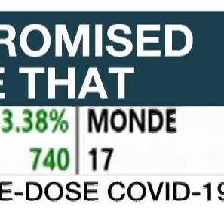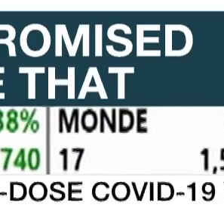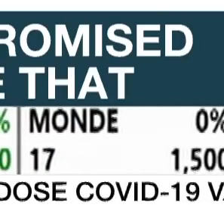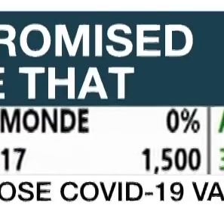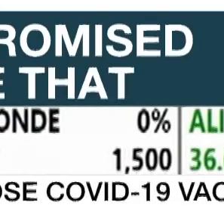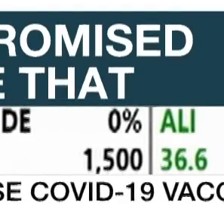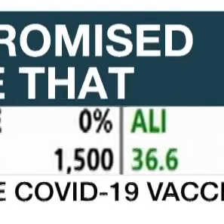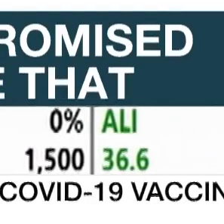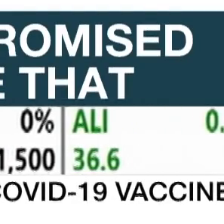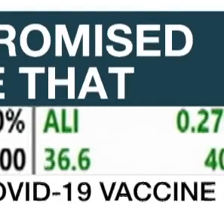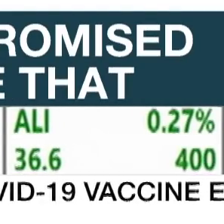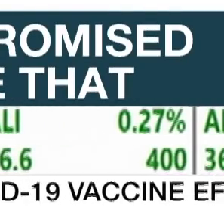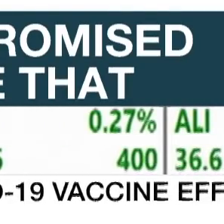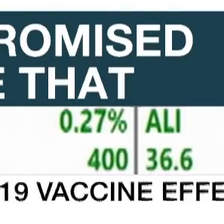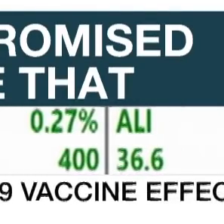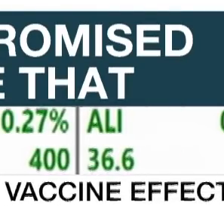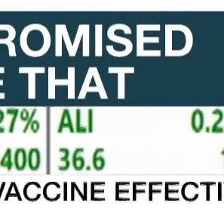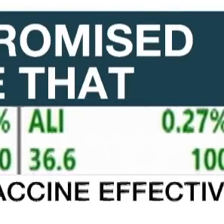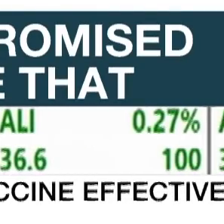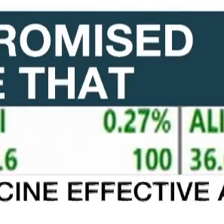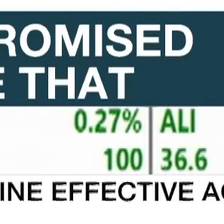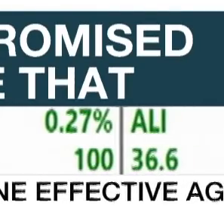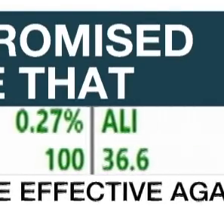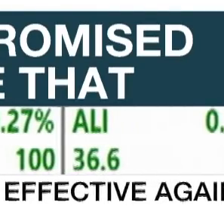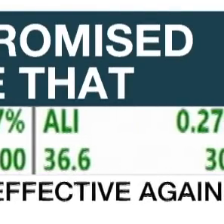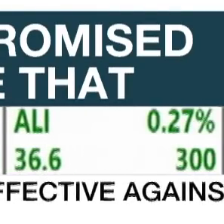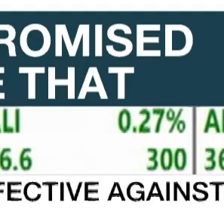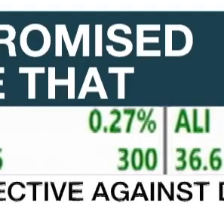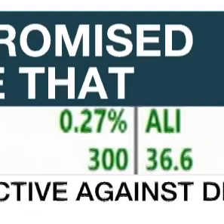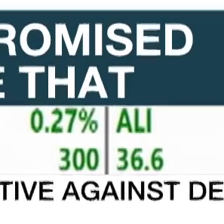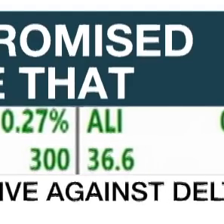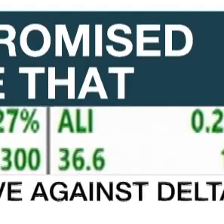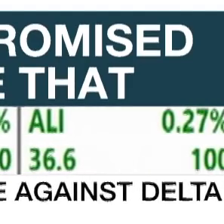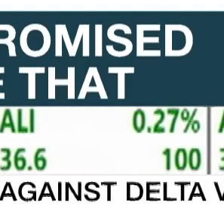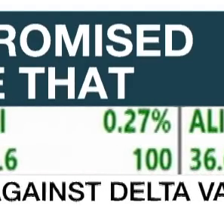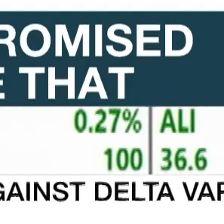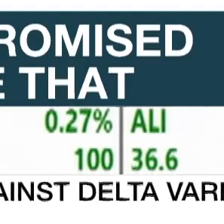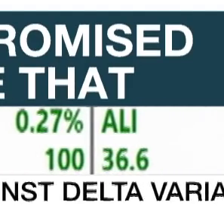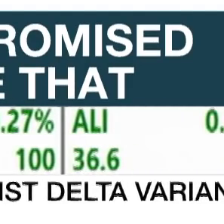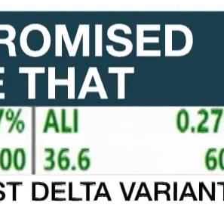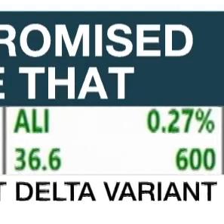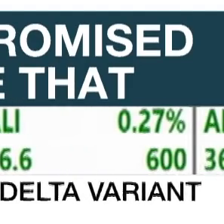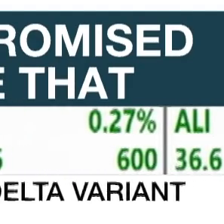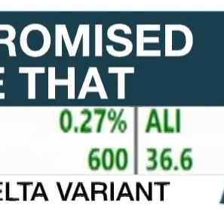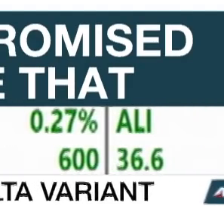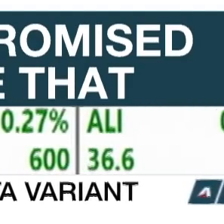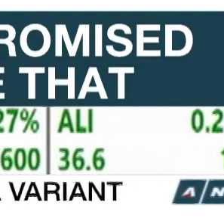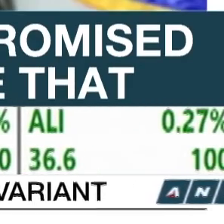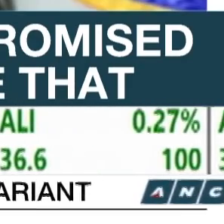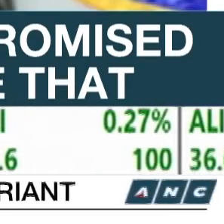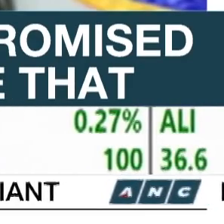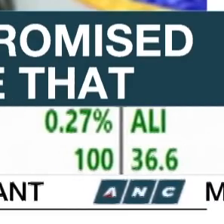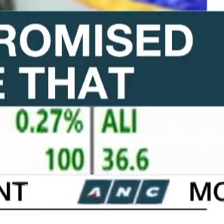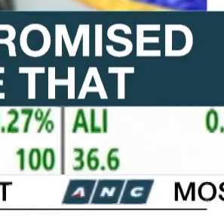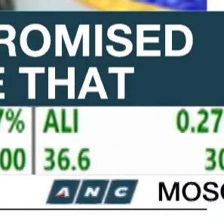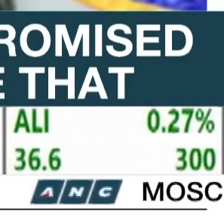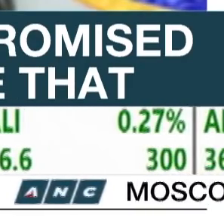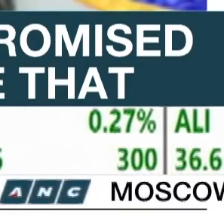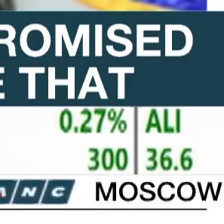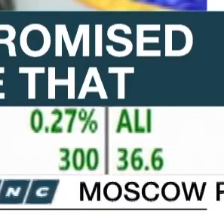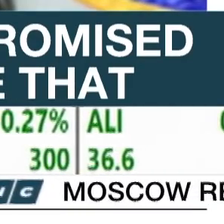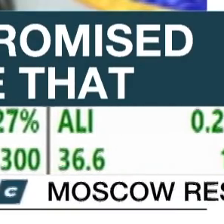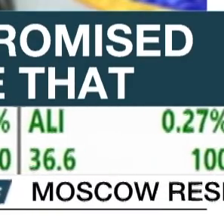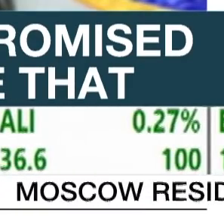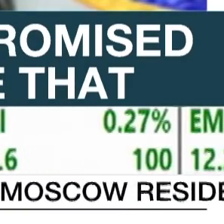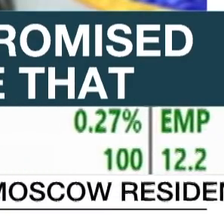just wait until he says other? Go ahead. I already did that, ma'am. I said that a while ago.